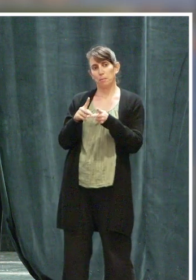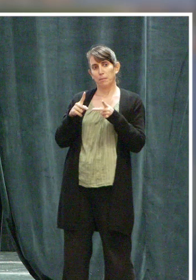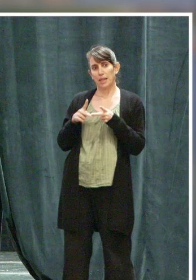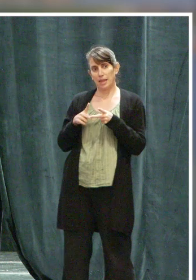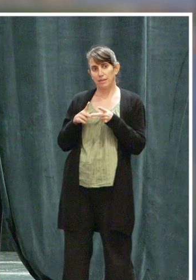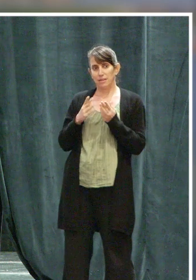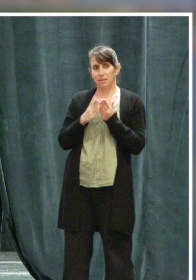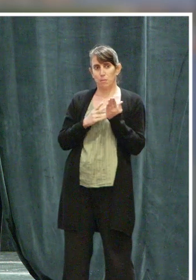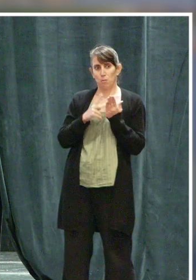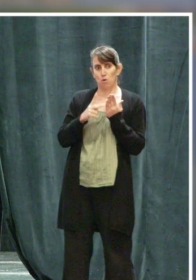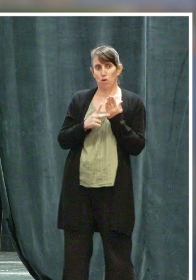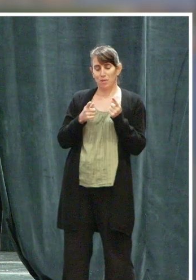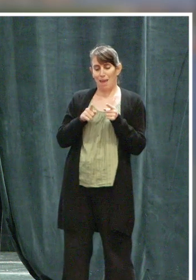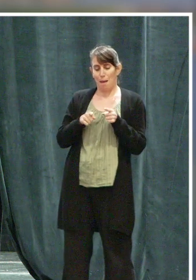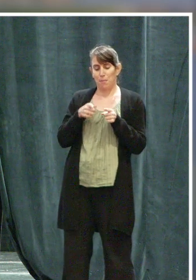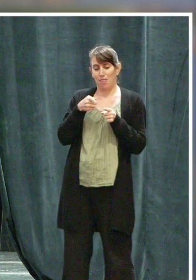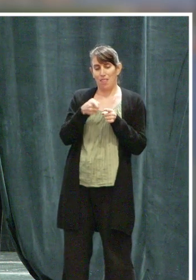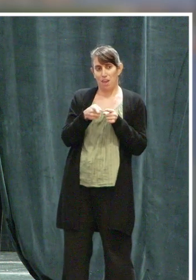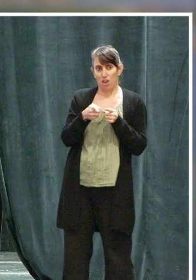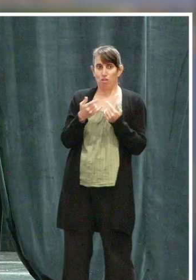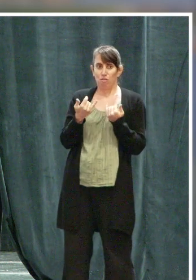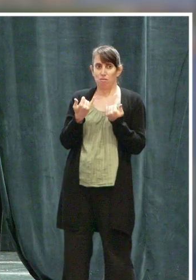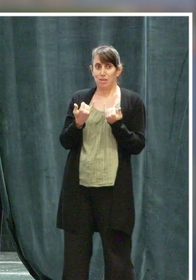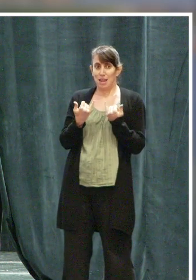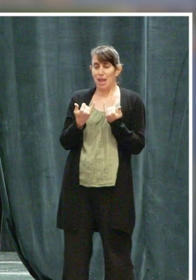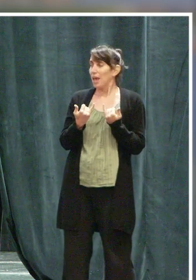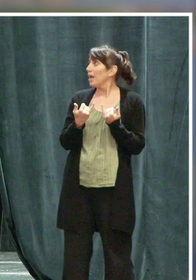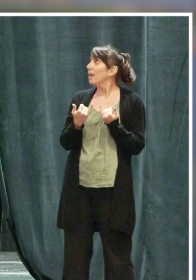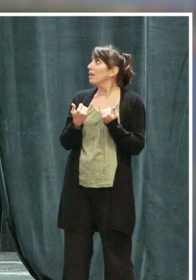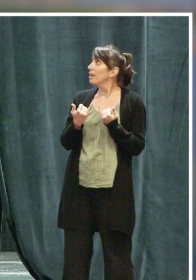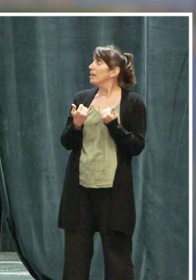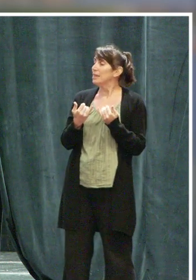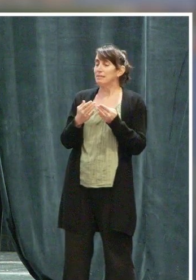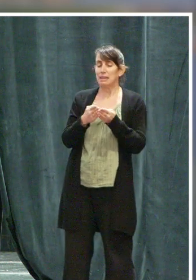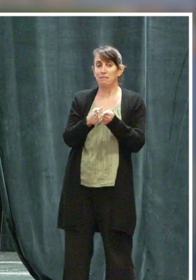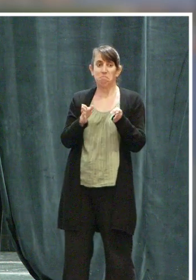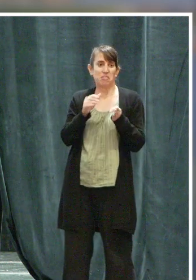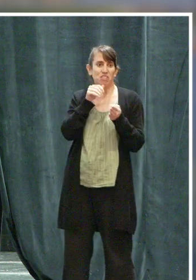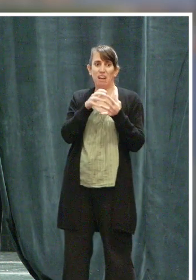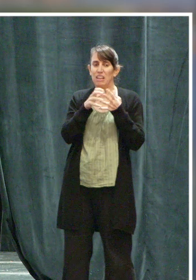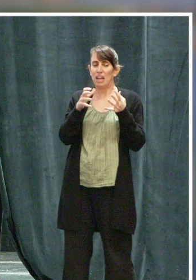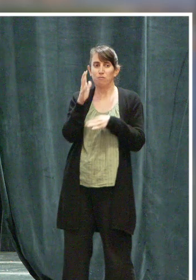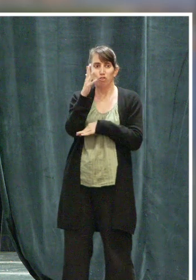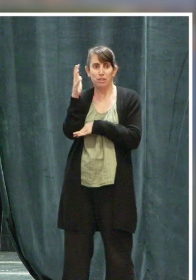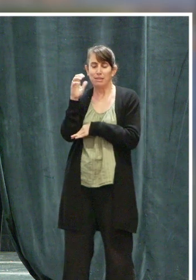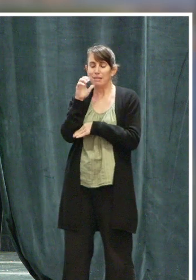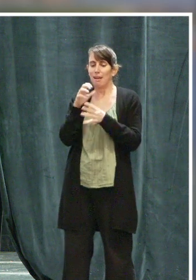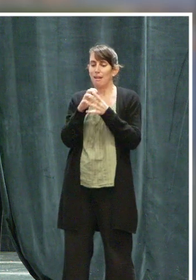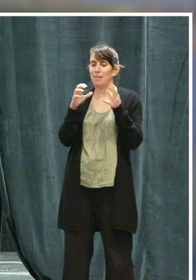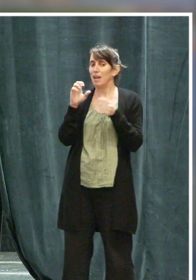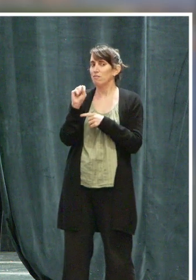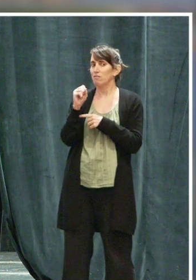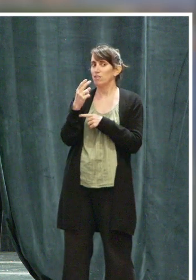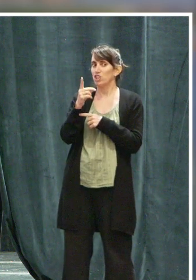programmings that go on there today. Right now, it's a pretty large expanse of hardscape. There's not a lot of trees. There's not a lot of shade. Sometimes there's